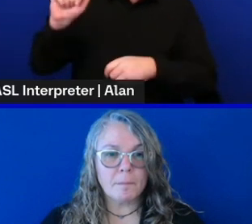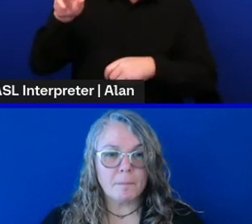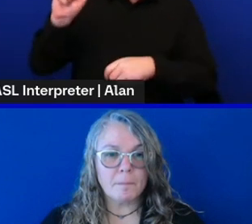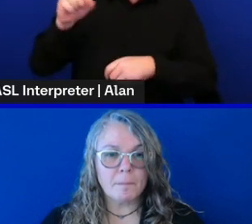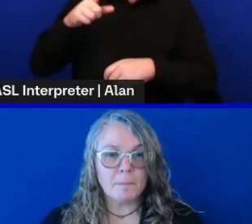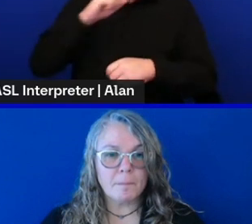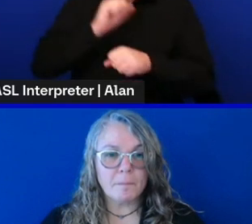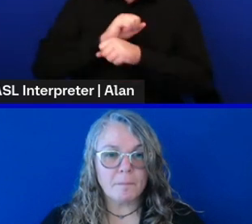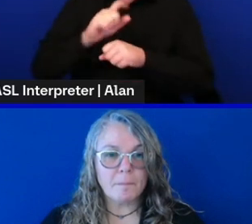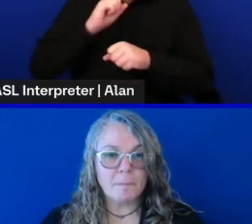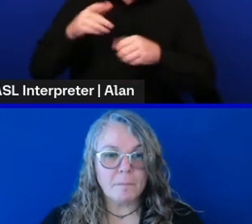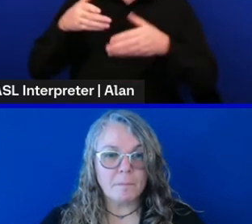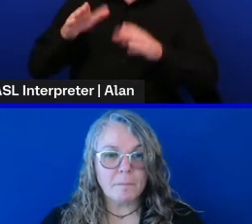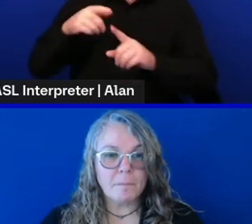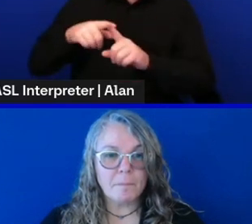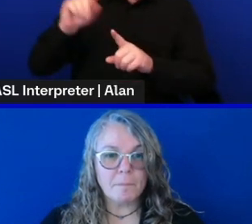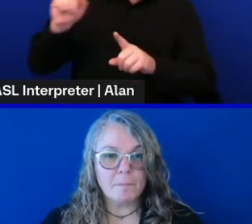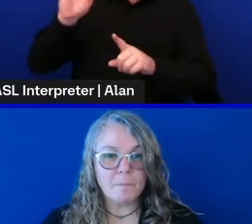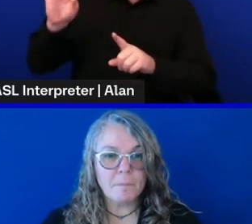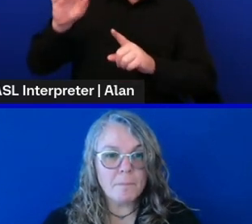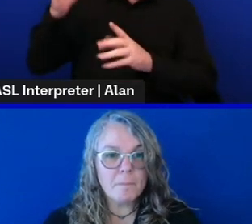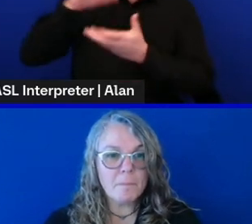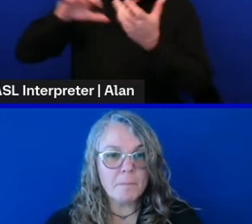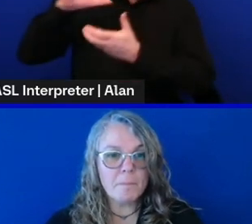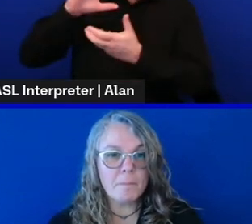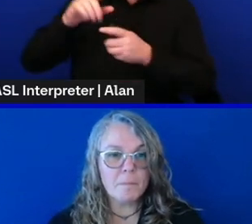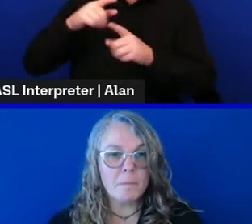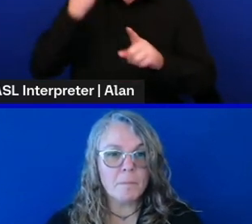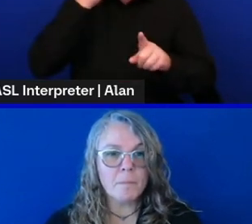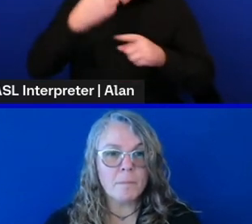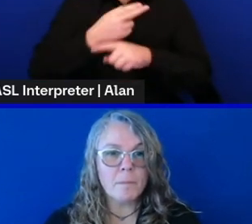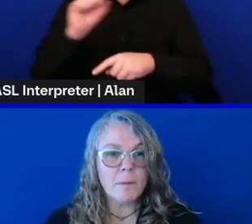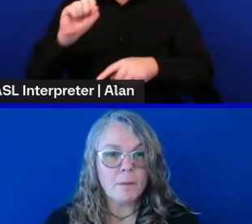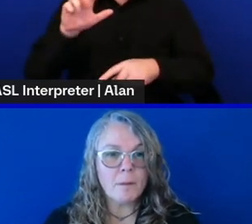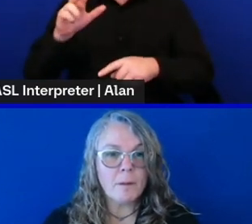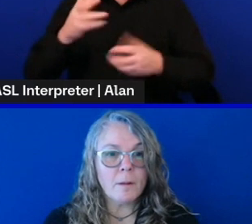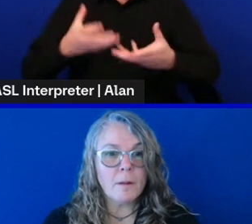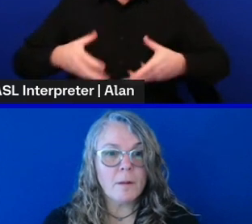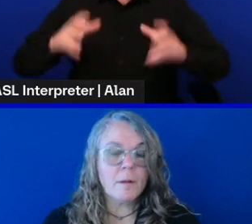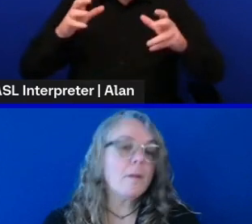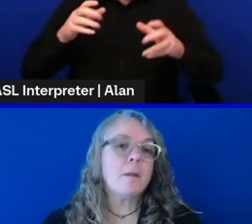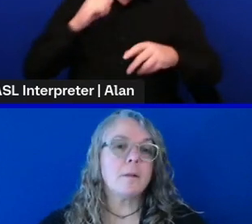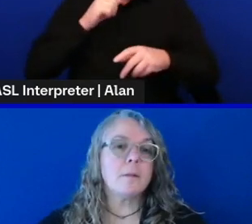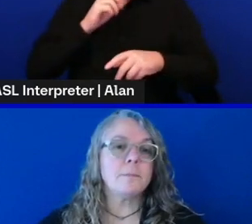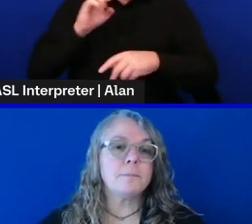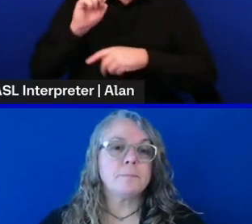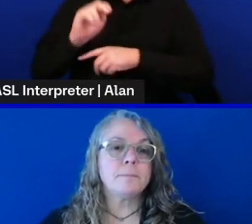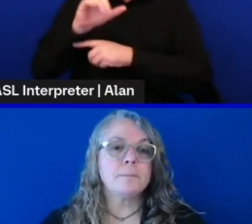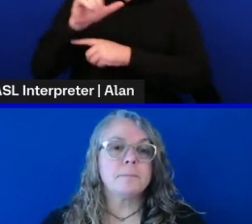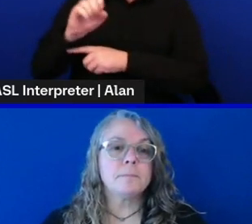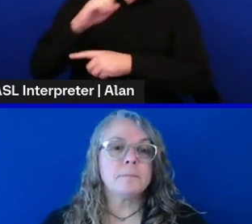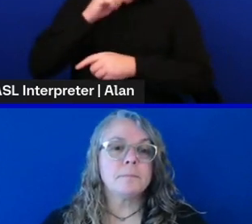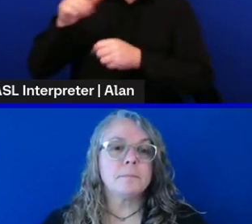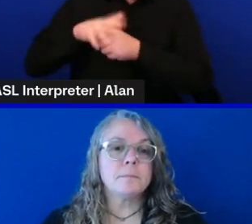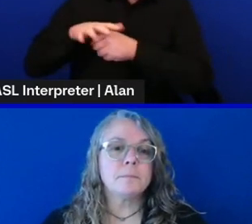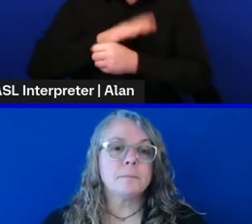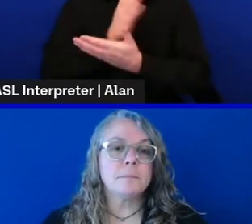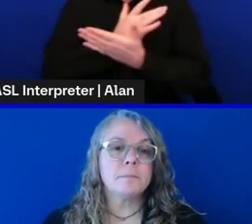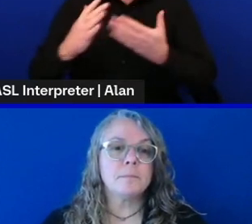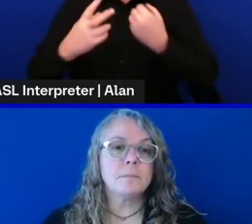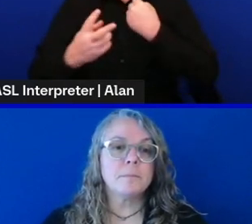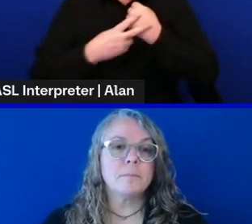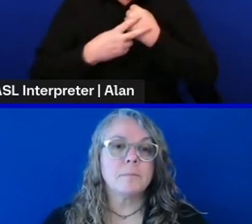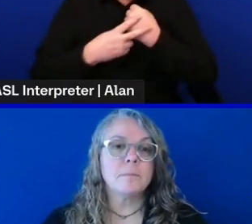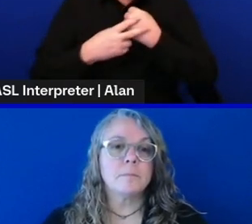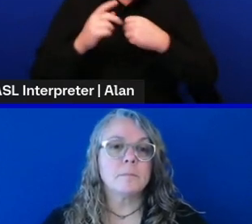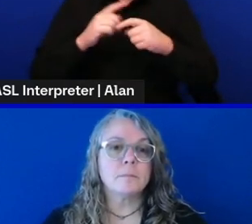in Terraform Cloud, that's enabled by default, but if you're using S3 bucket, that's enabled by default now as well. But historically, it was an optional thing where